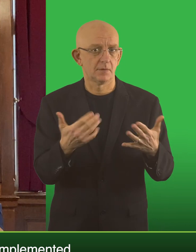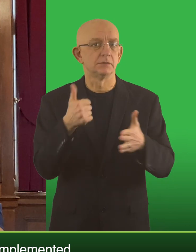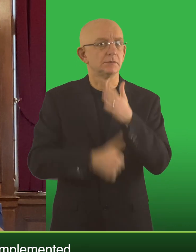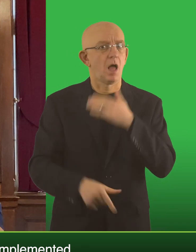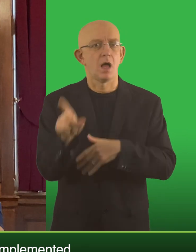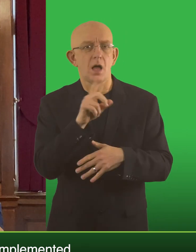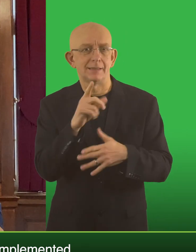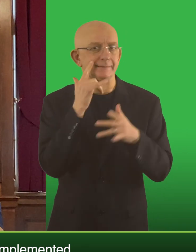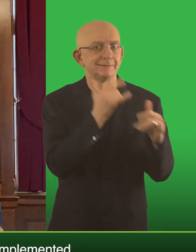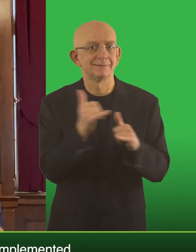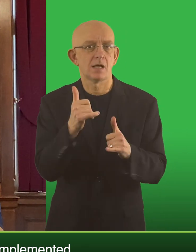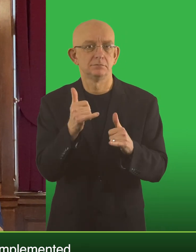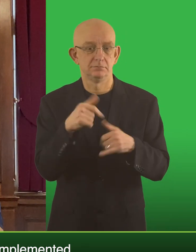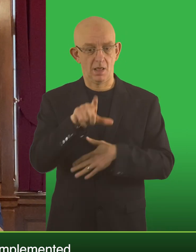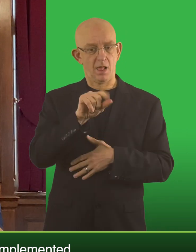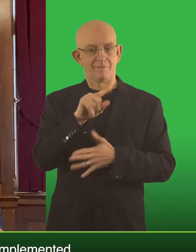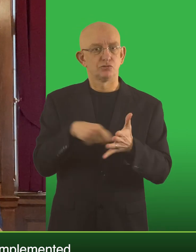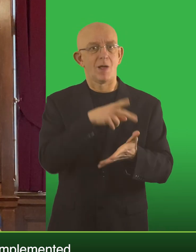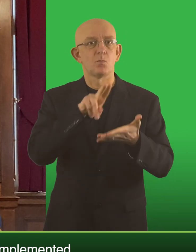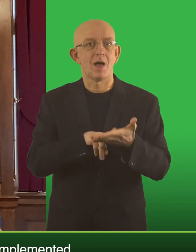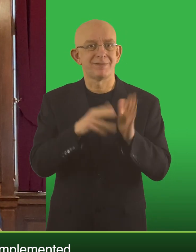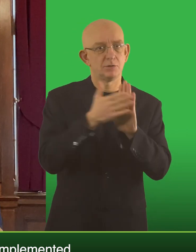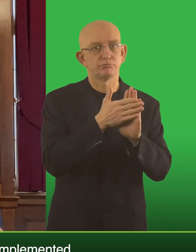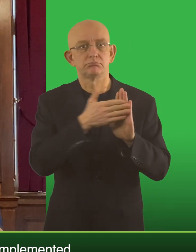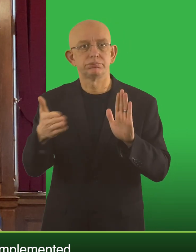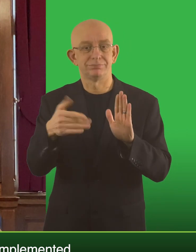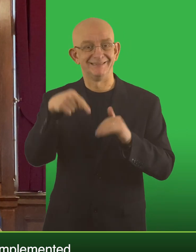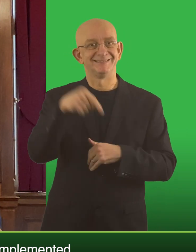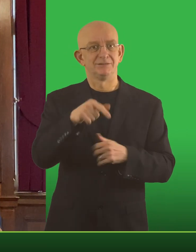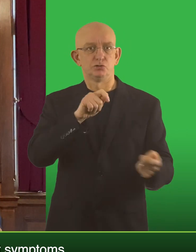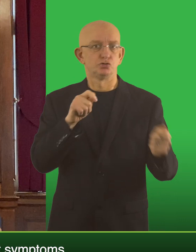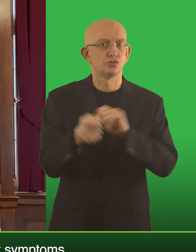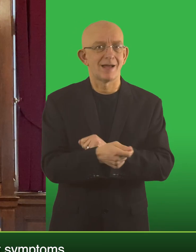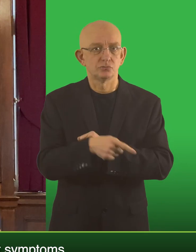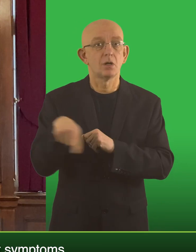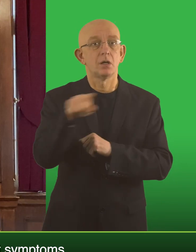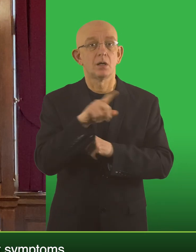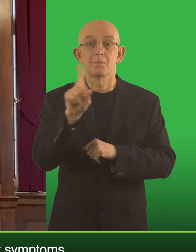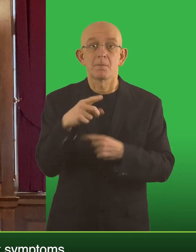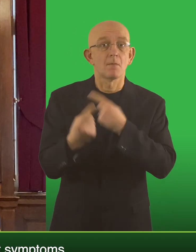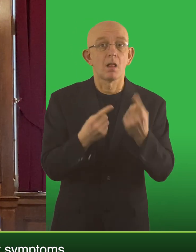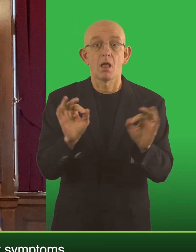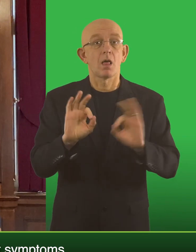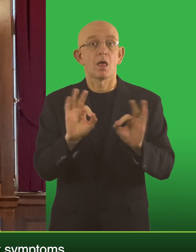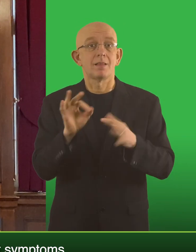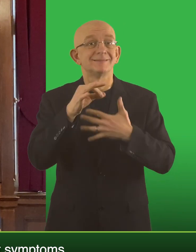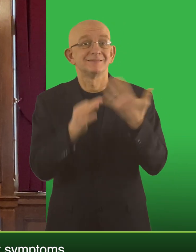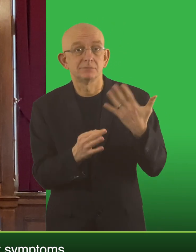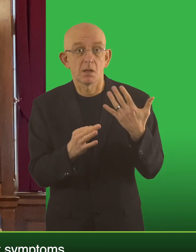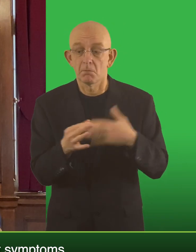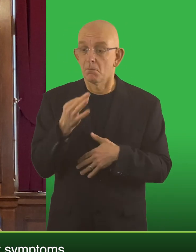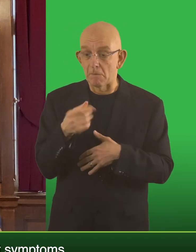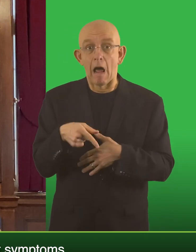So our changes to testing will be implemented from tomorrow, the 11th of January. From the 11th, people without symptoms who have a